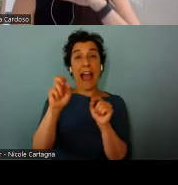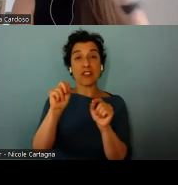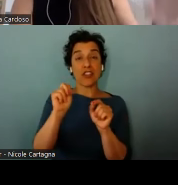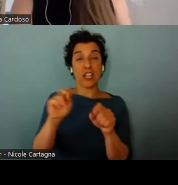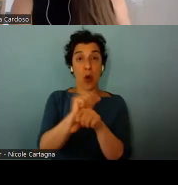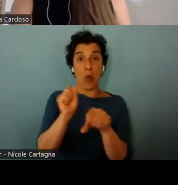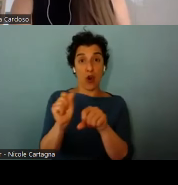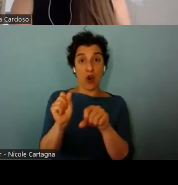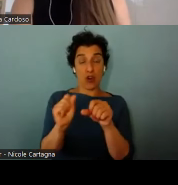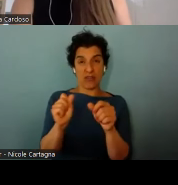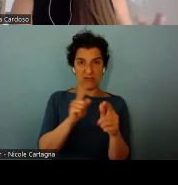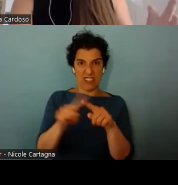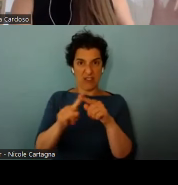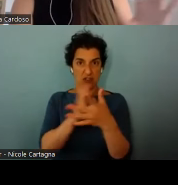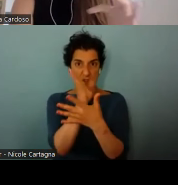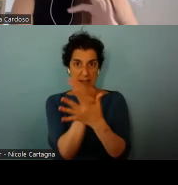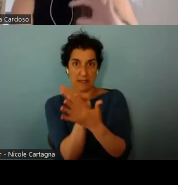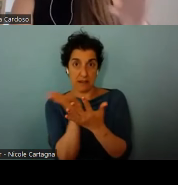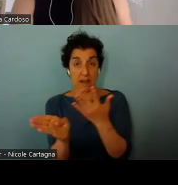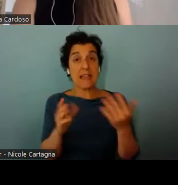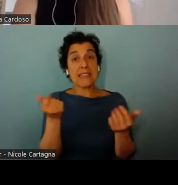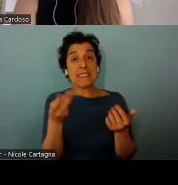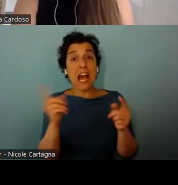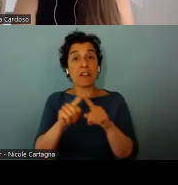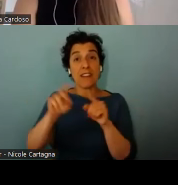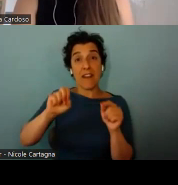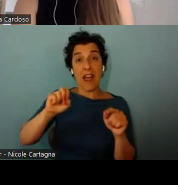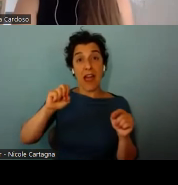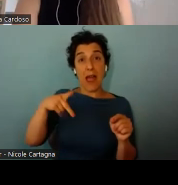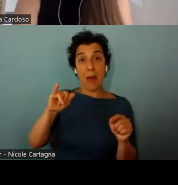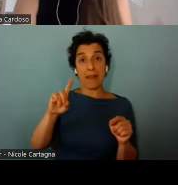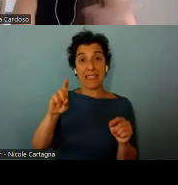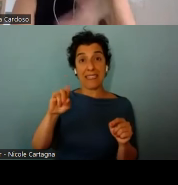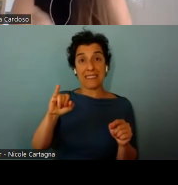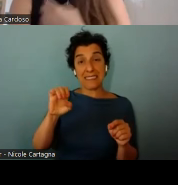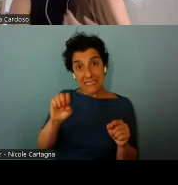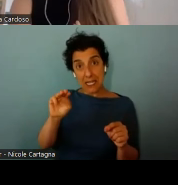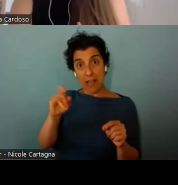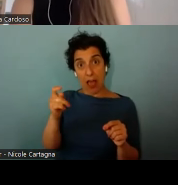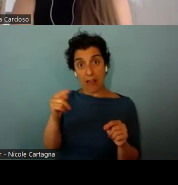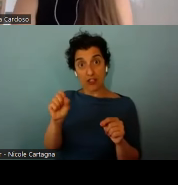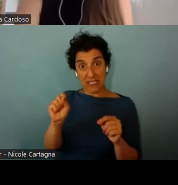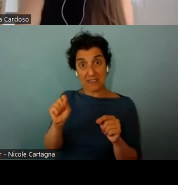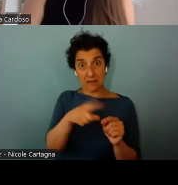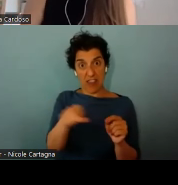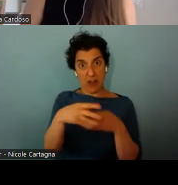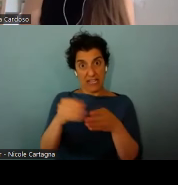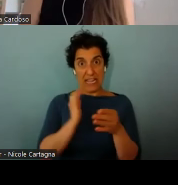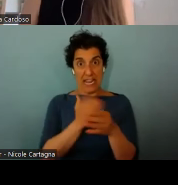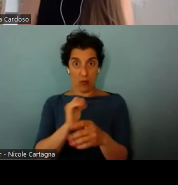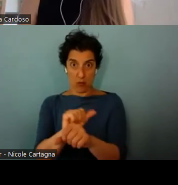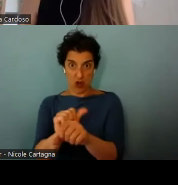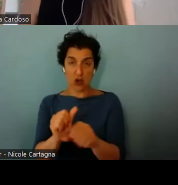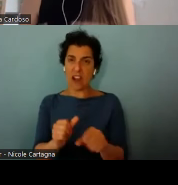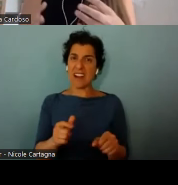number of epidemiologists who are, really leading this work. And so the action piece is not typically in our wheelhouse. So what we did